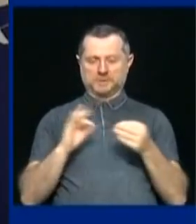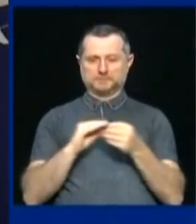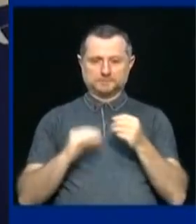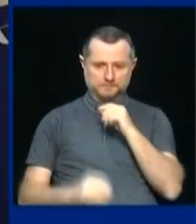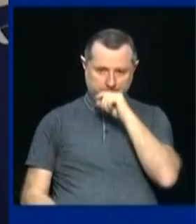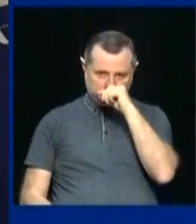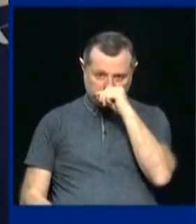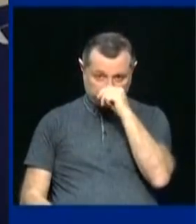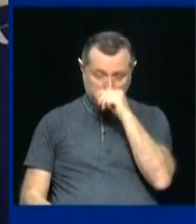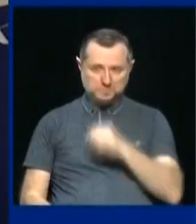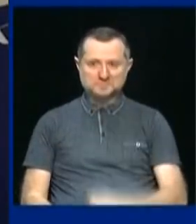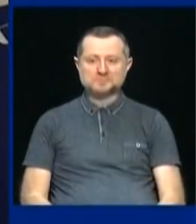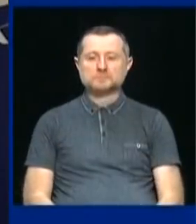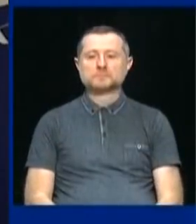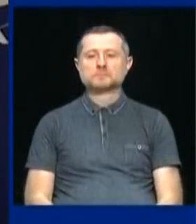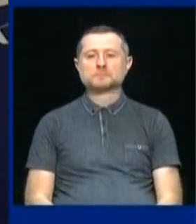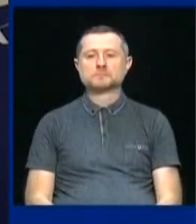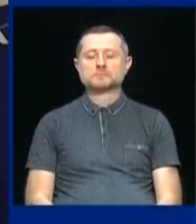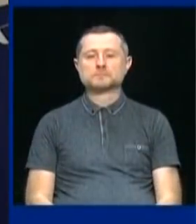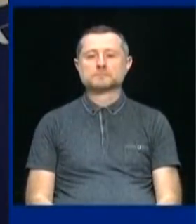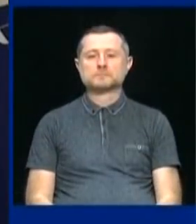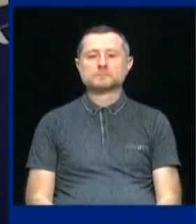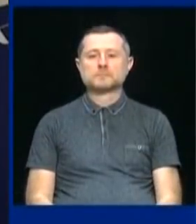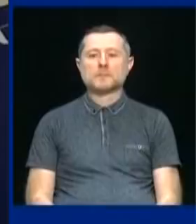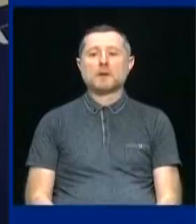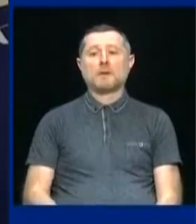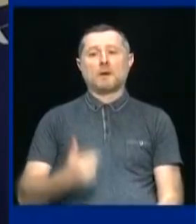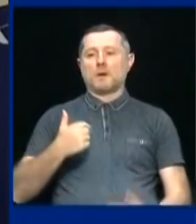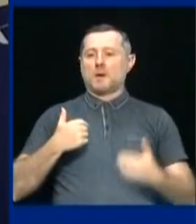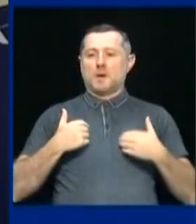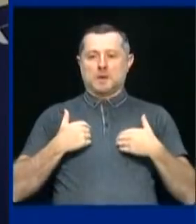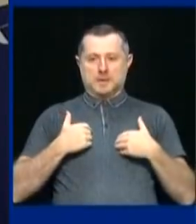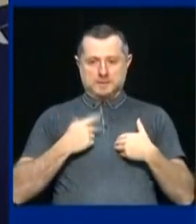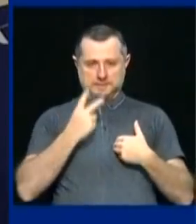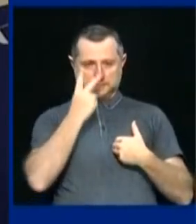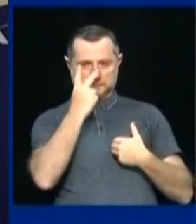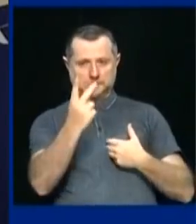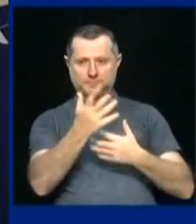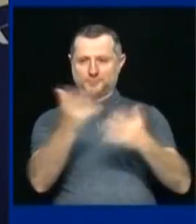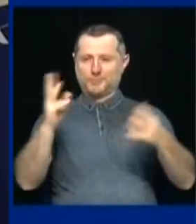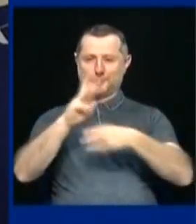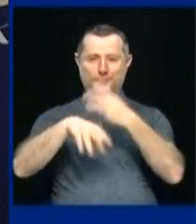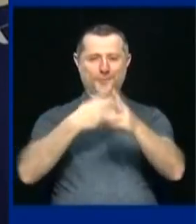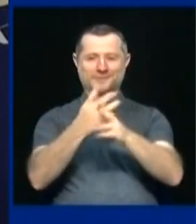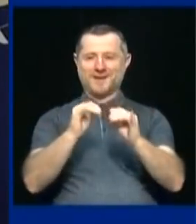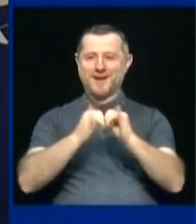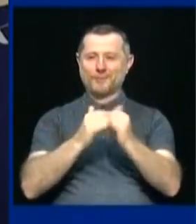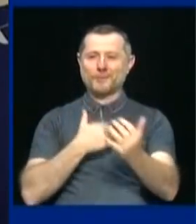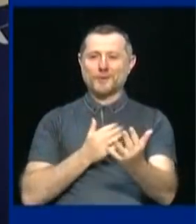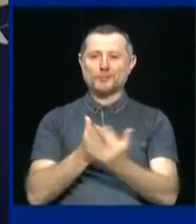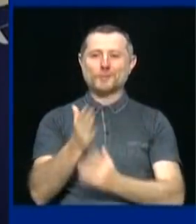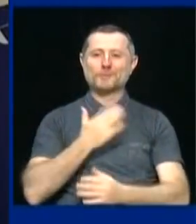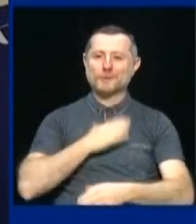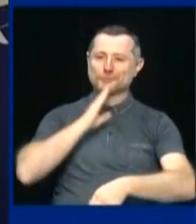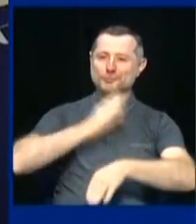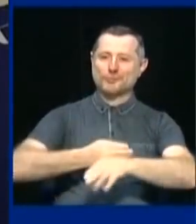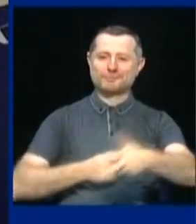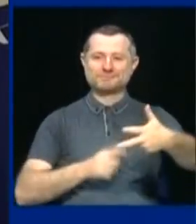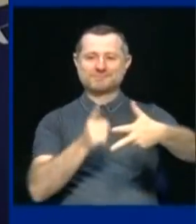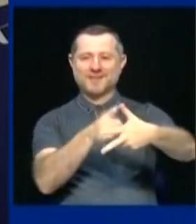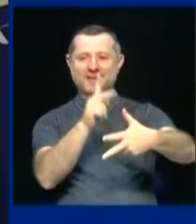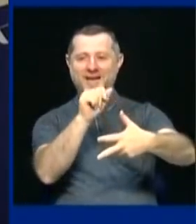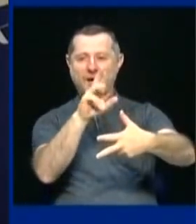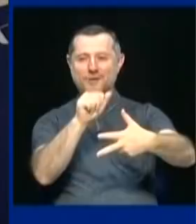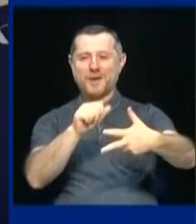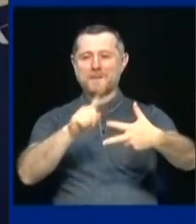In many ways, I see the world through the eyes of my daughters, Cara, Mariah, and Michaela. They are